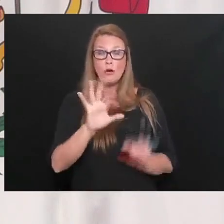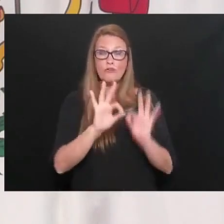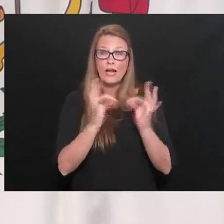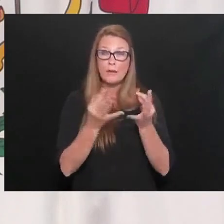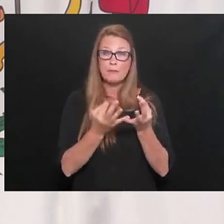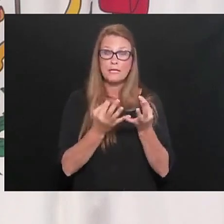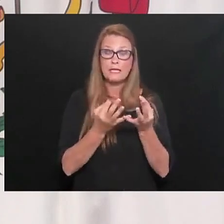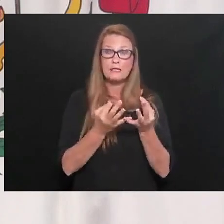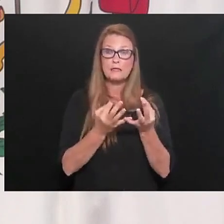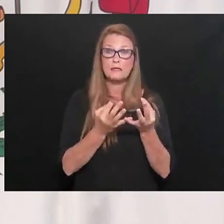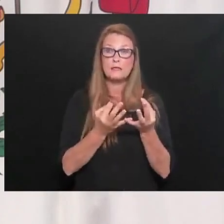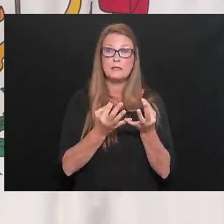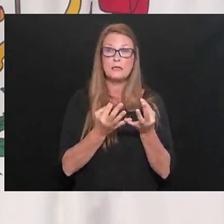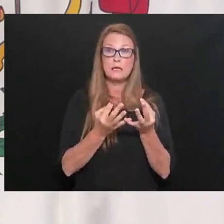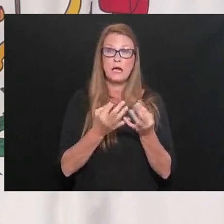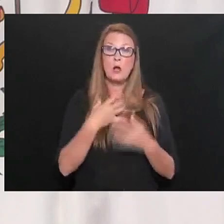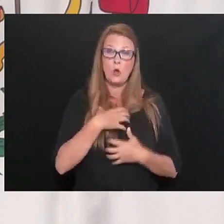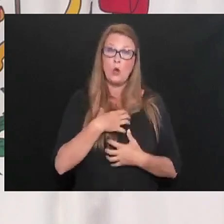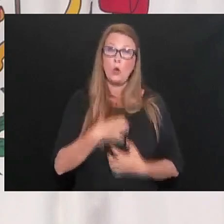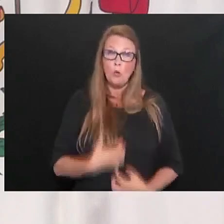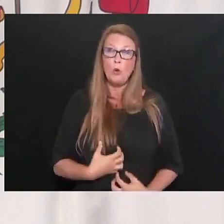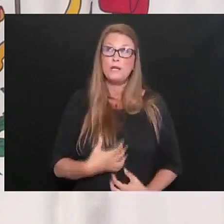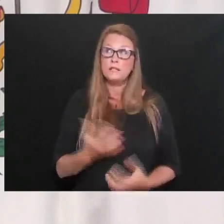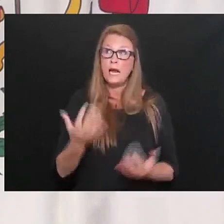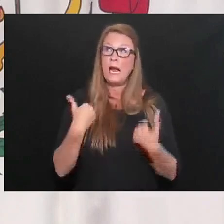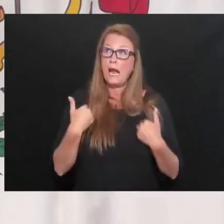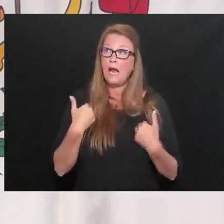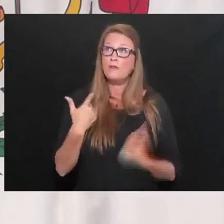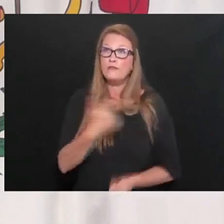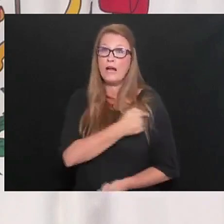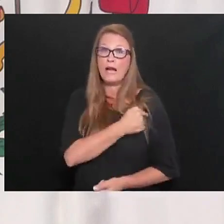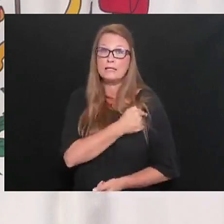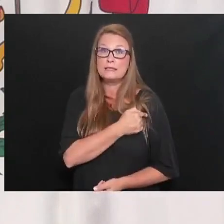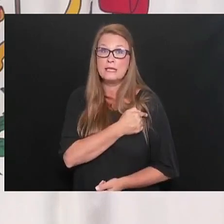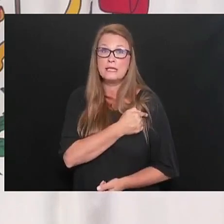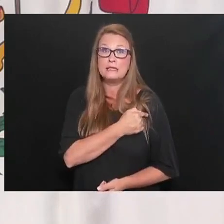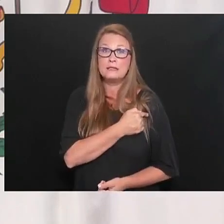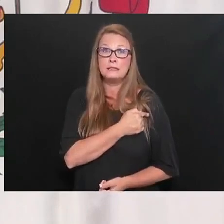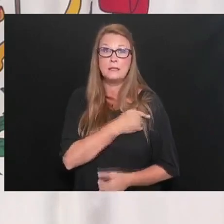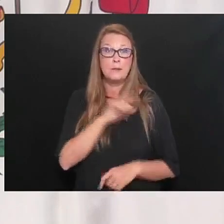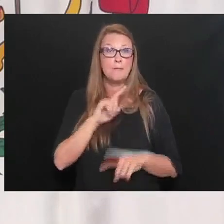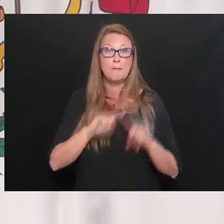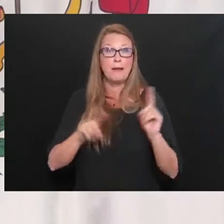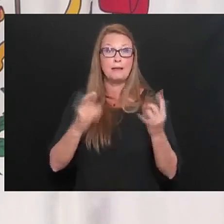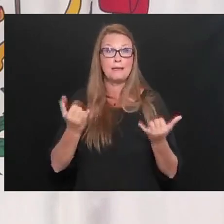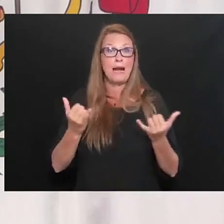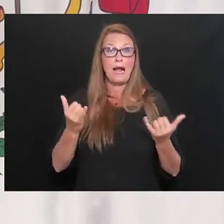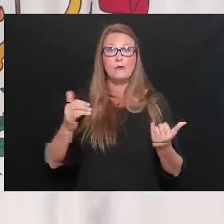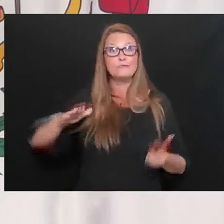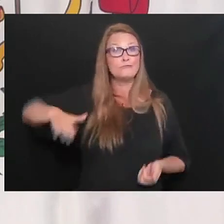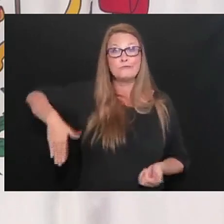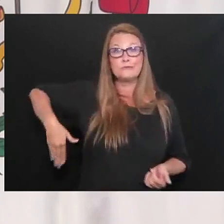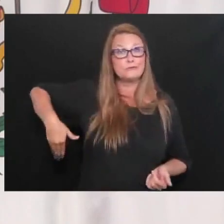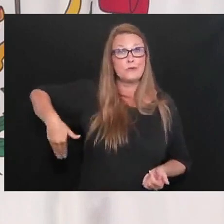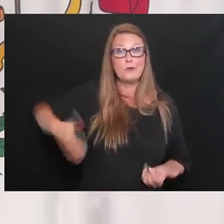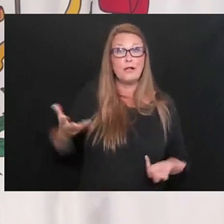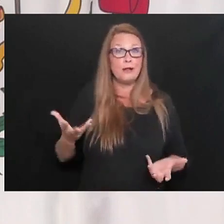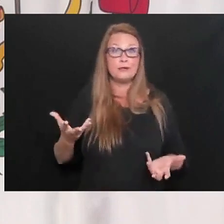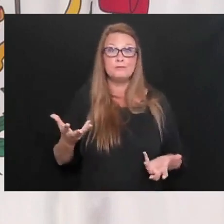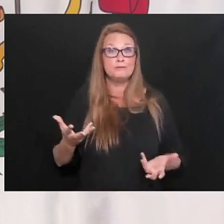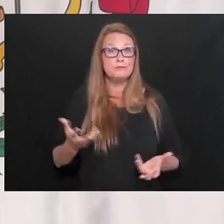say, gosh, I wish I'd have gotten vaccinated. Can I still get vaccinated? And the doc says, can't do it